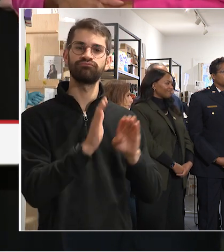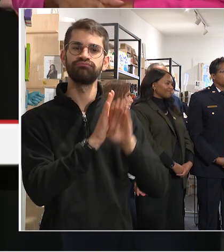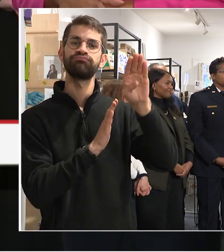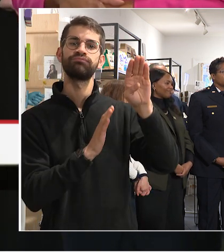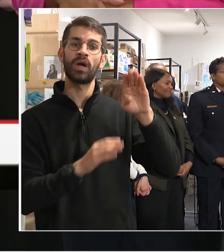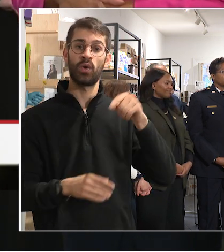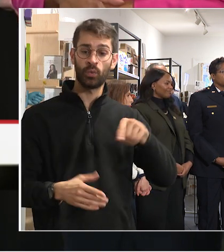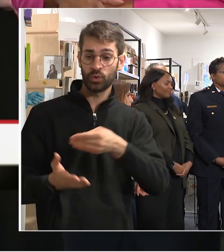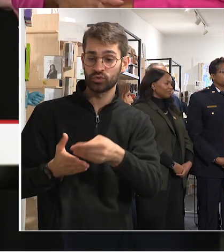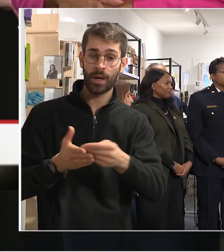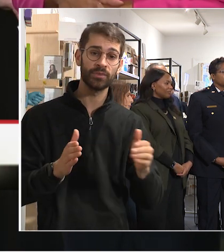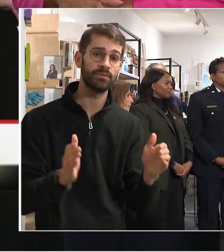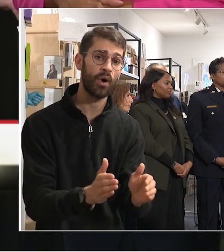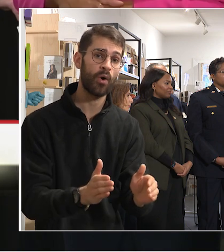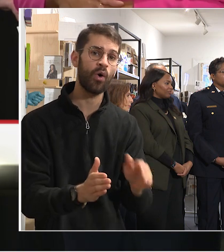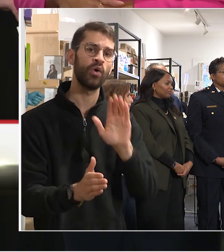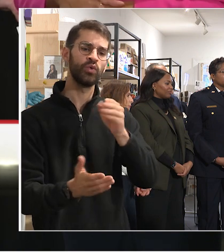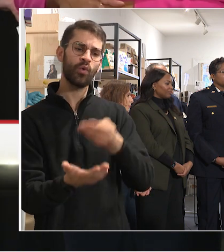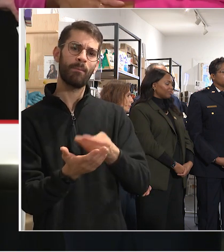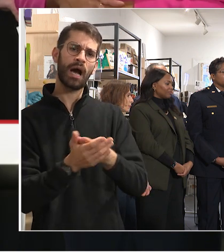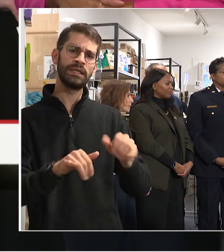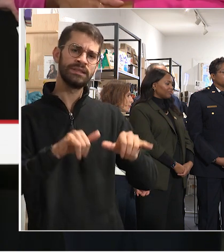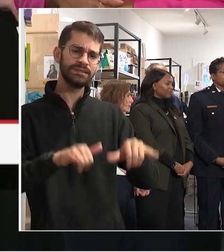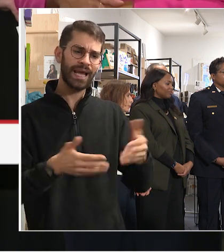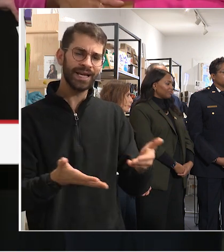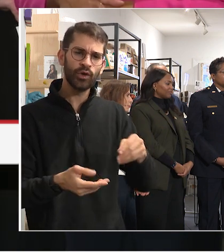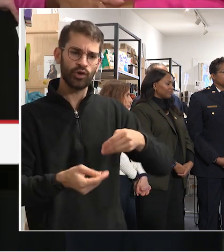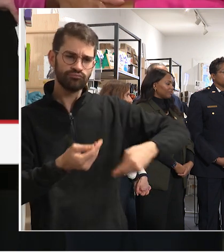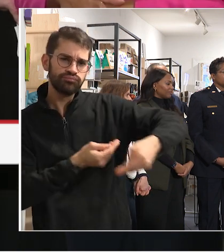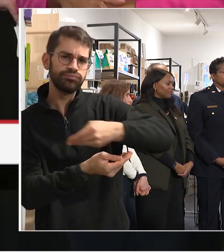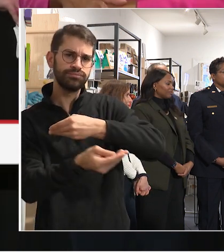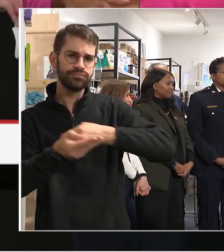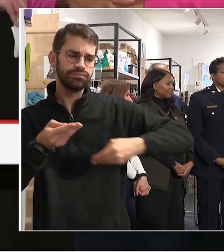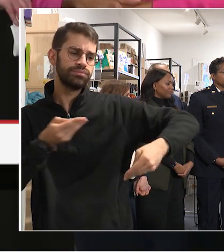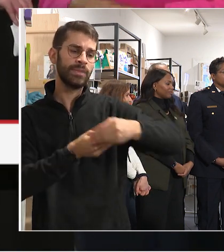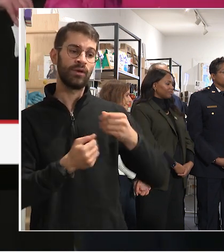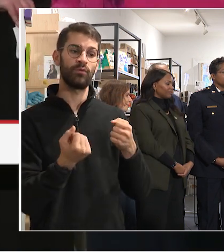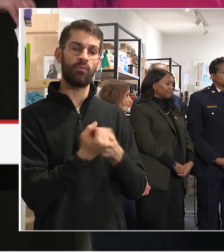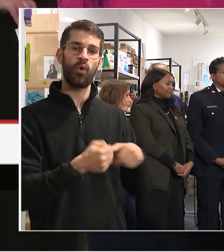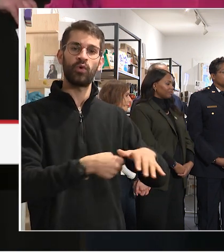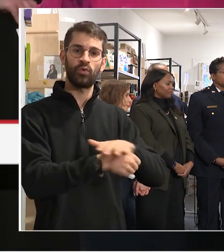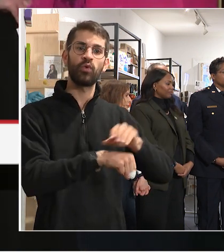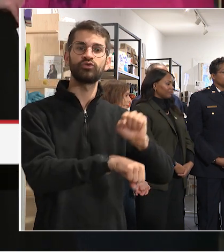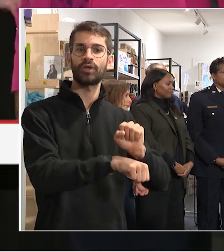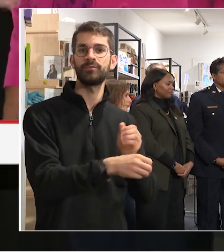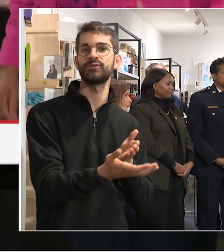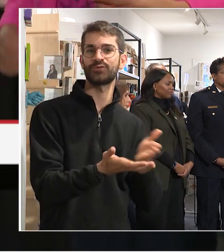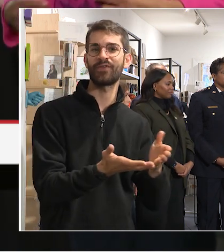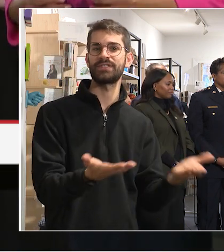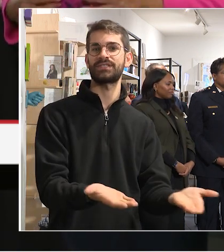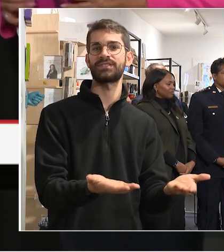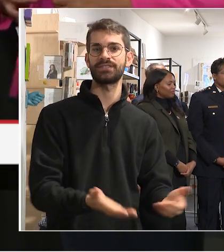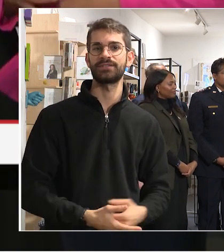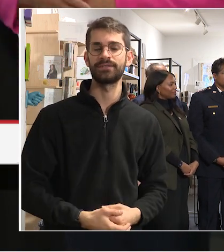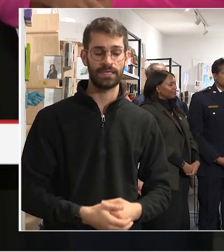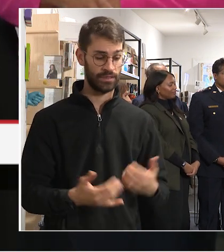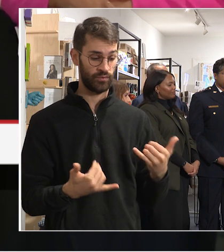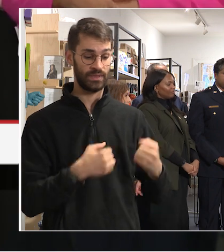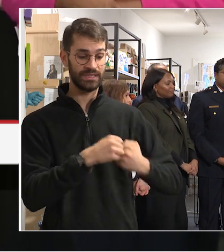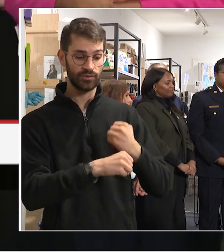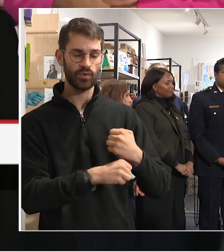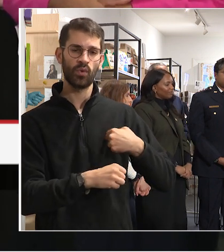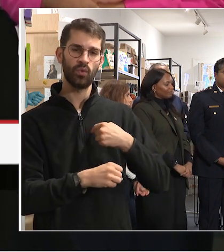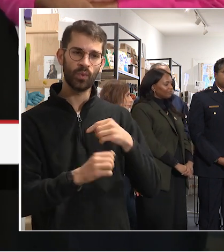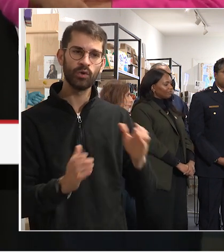small, more of your money stays in the community supporting local jobs and services. And this year, we're